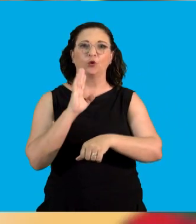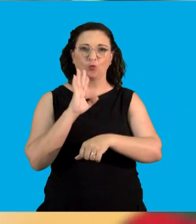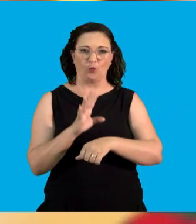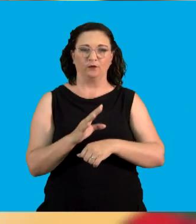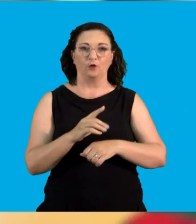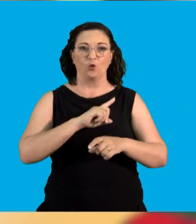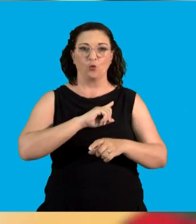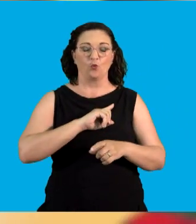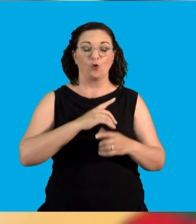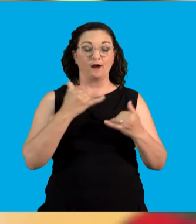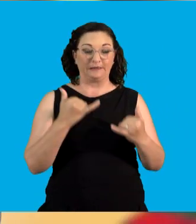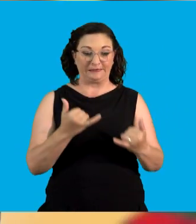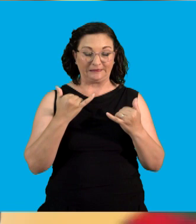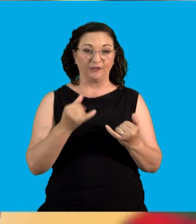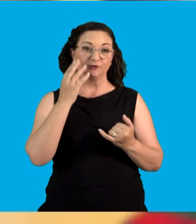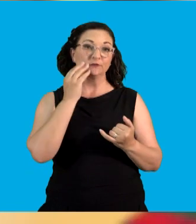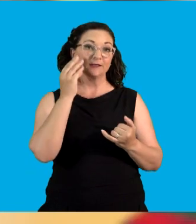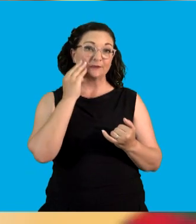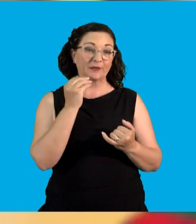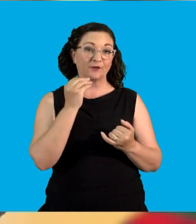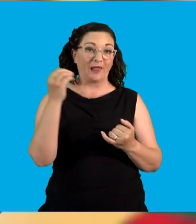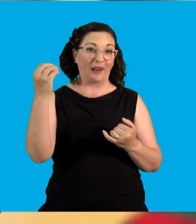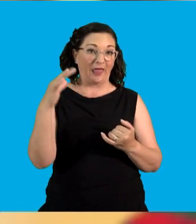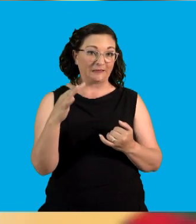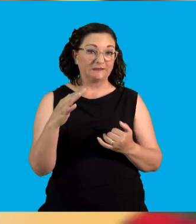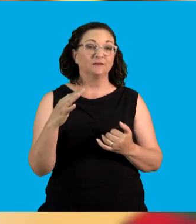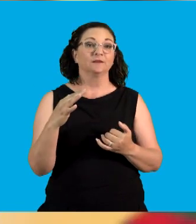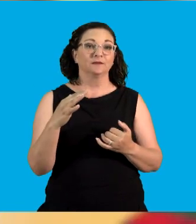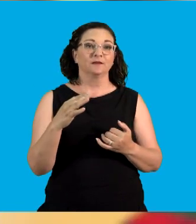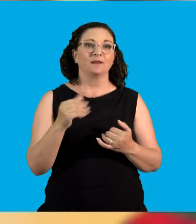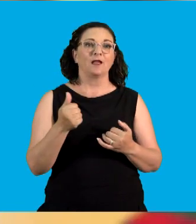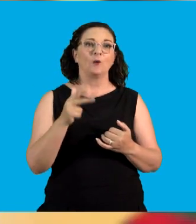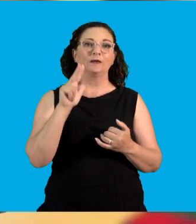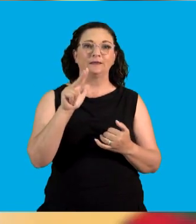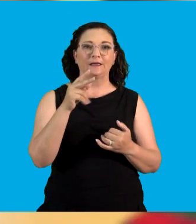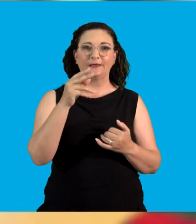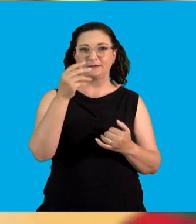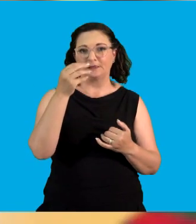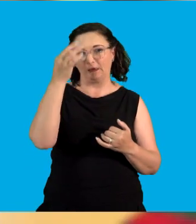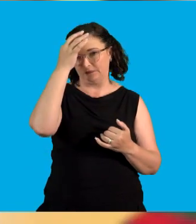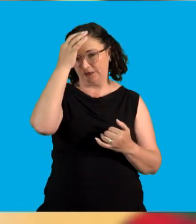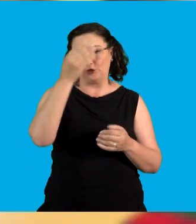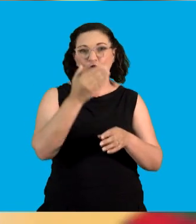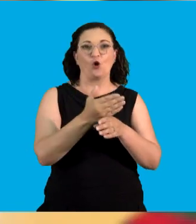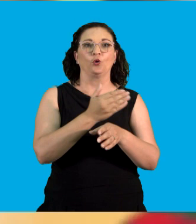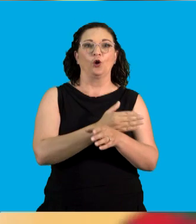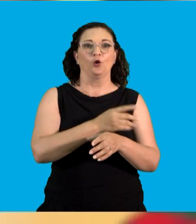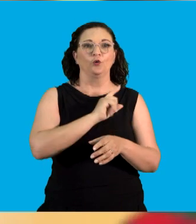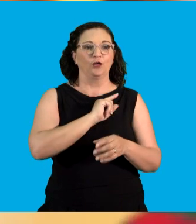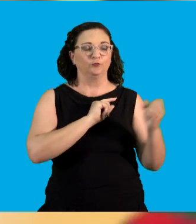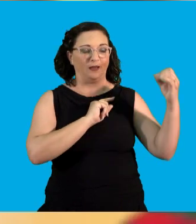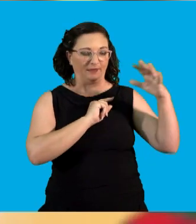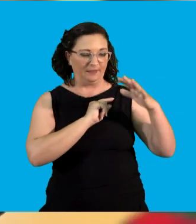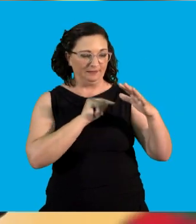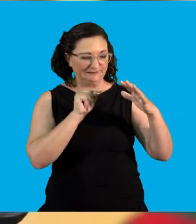the current light that we are seeing now, it is the light that took place like 8 minutes ago. We are